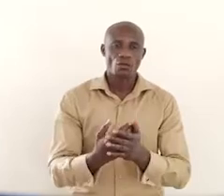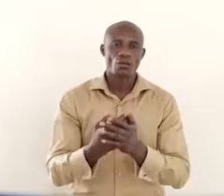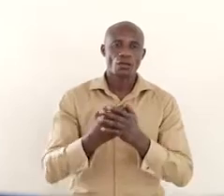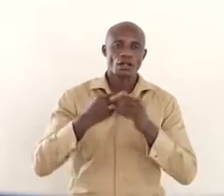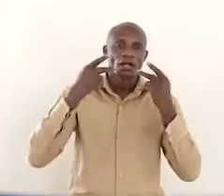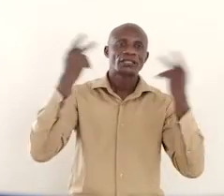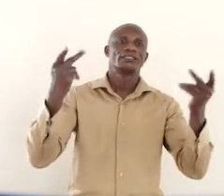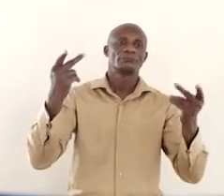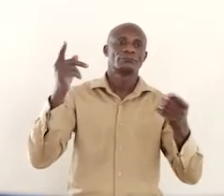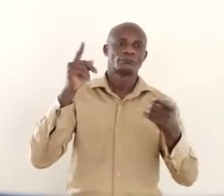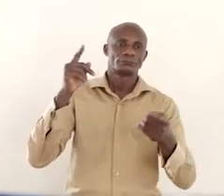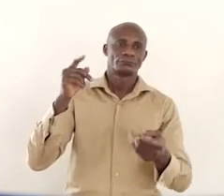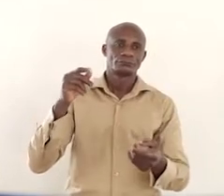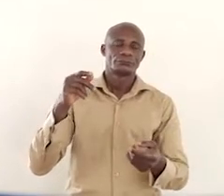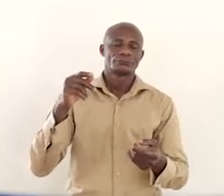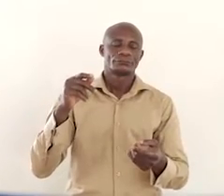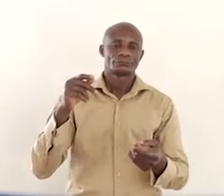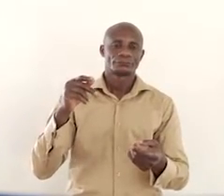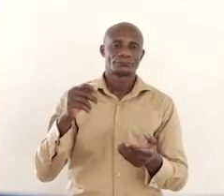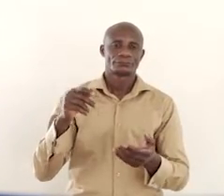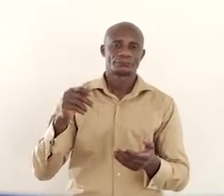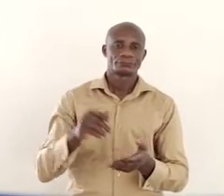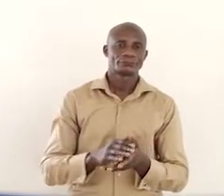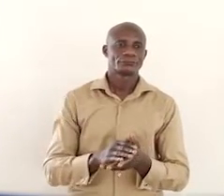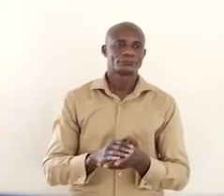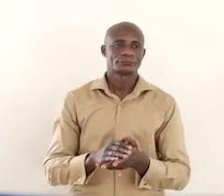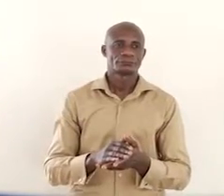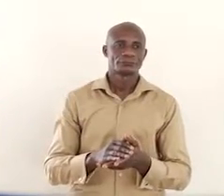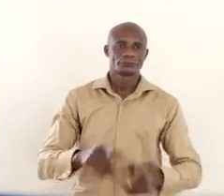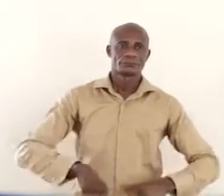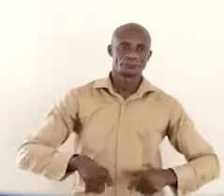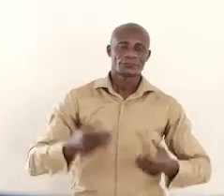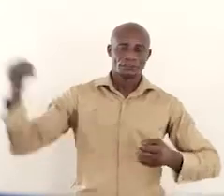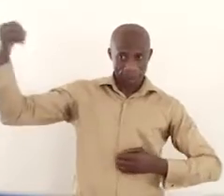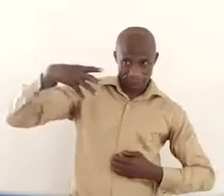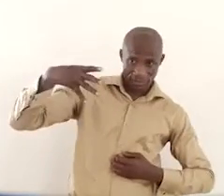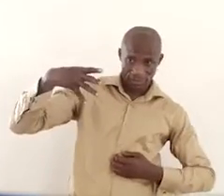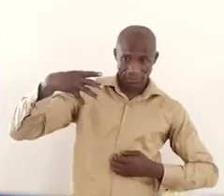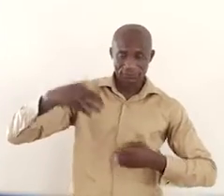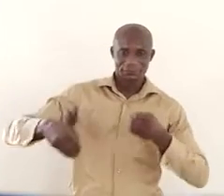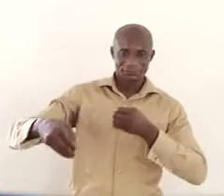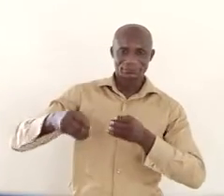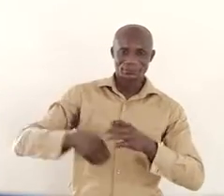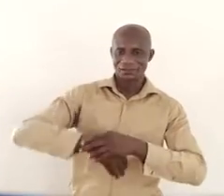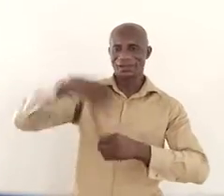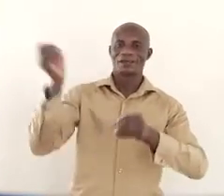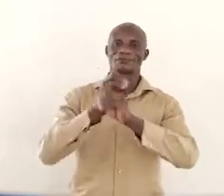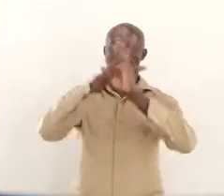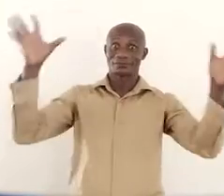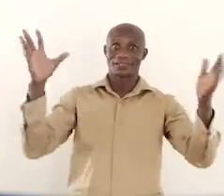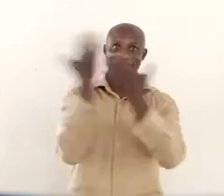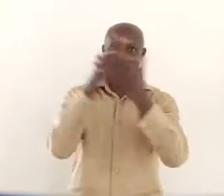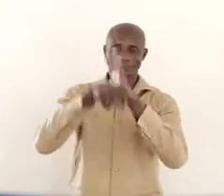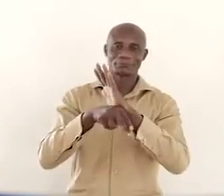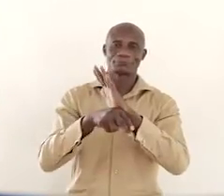all claims to the contrary notwithstanding, can you read? Light will out